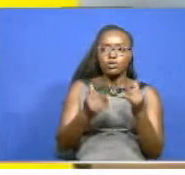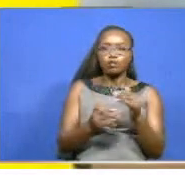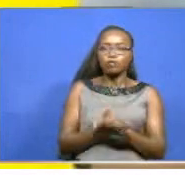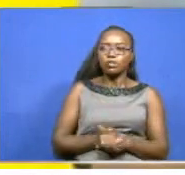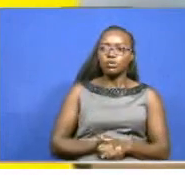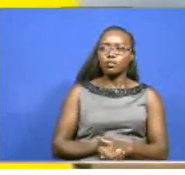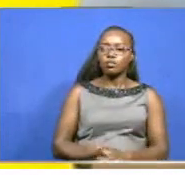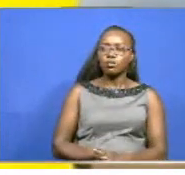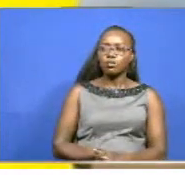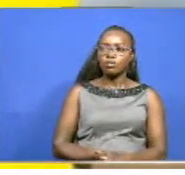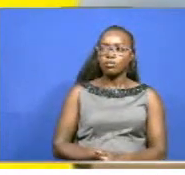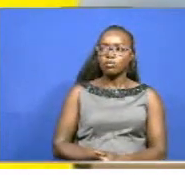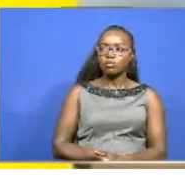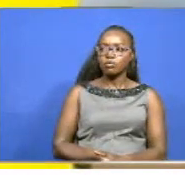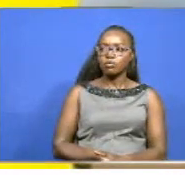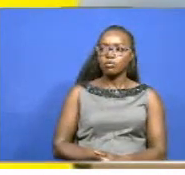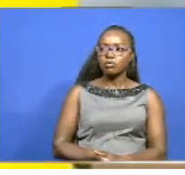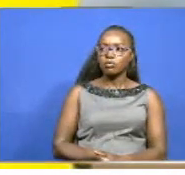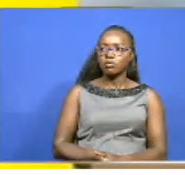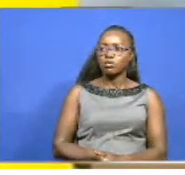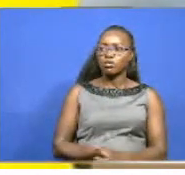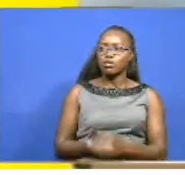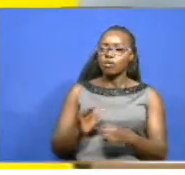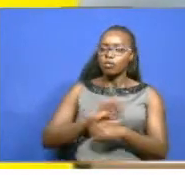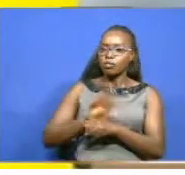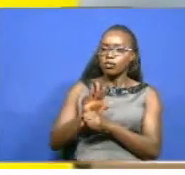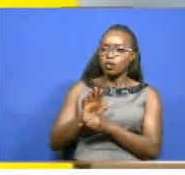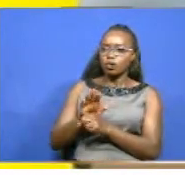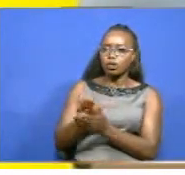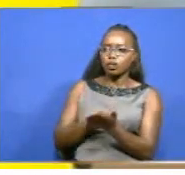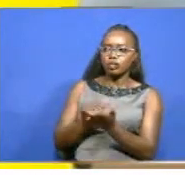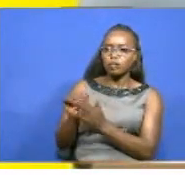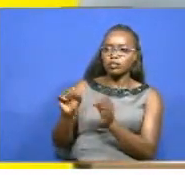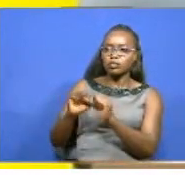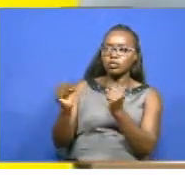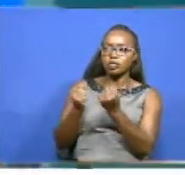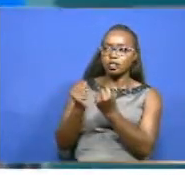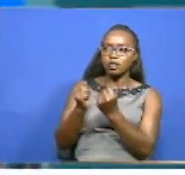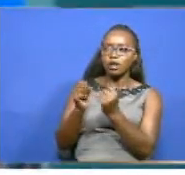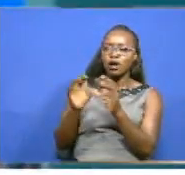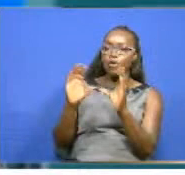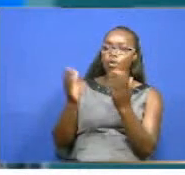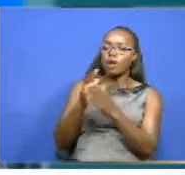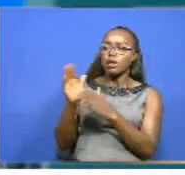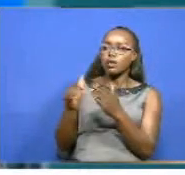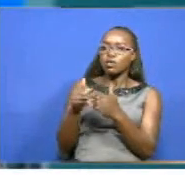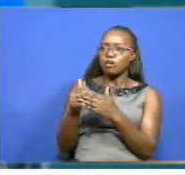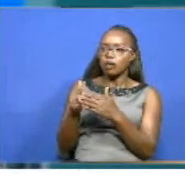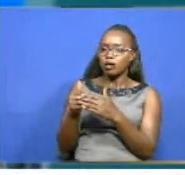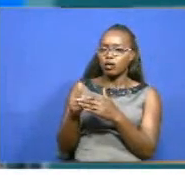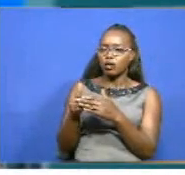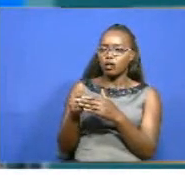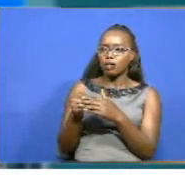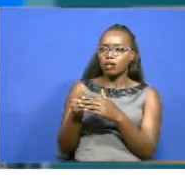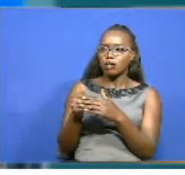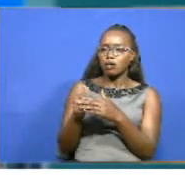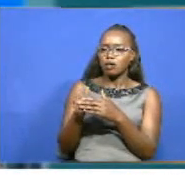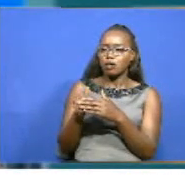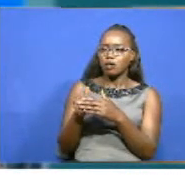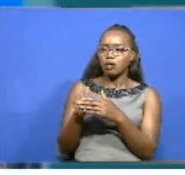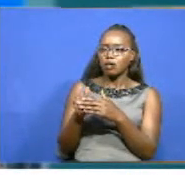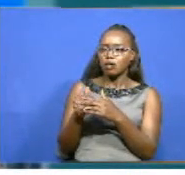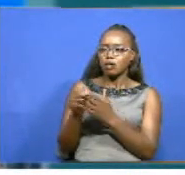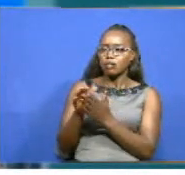close. Look, COVID-19 has ravaged societies across the world, across the globe. And it has